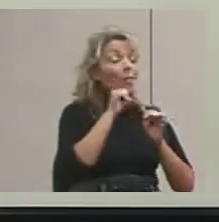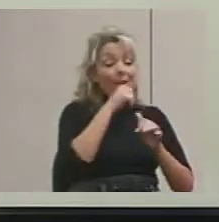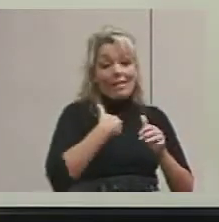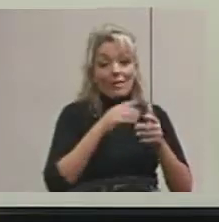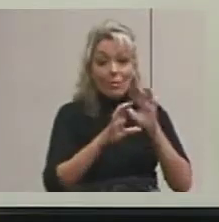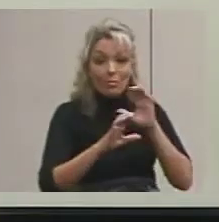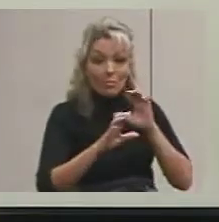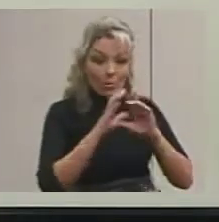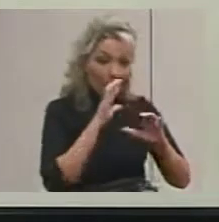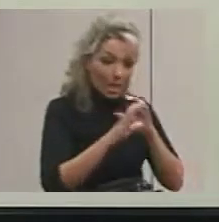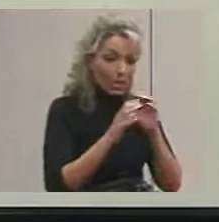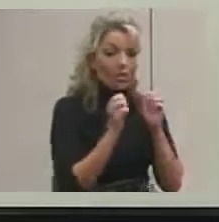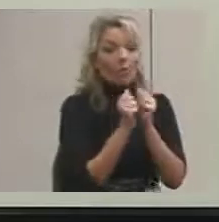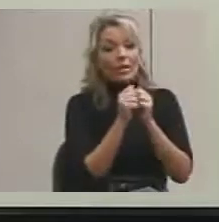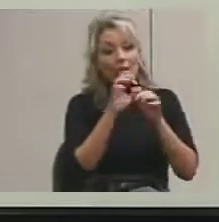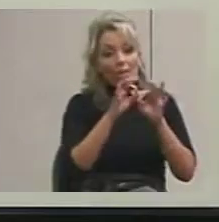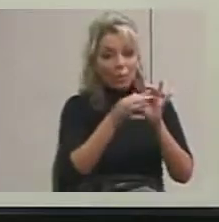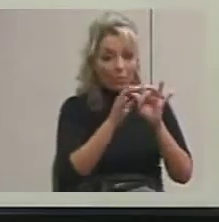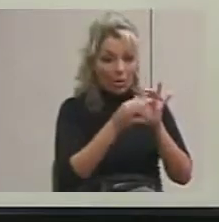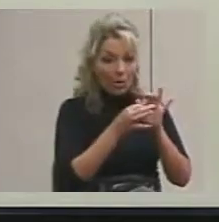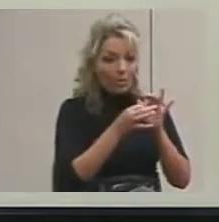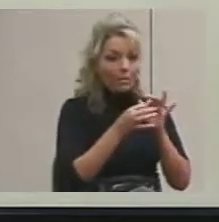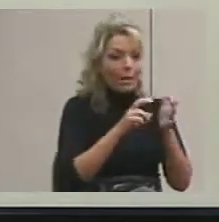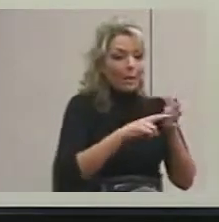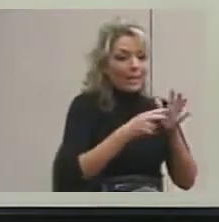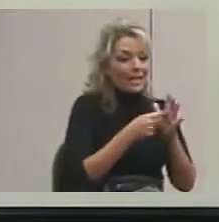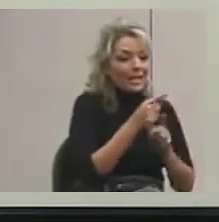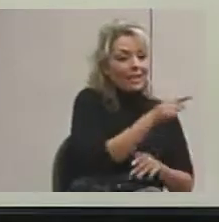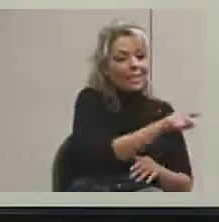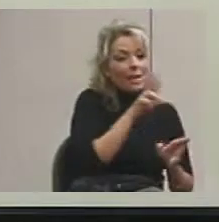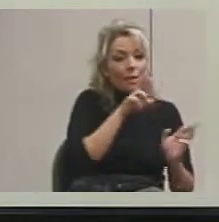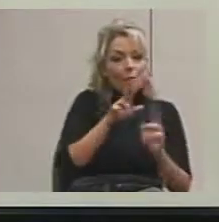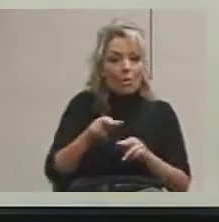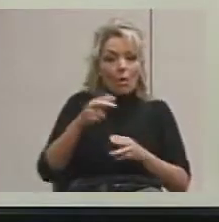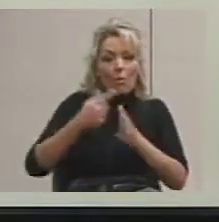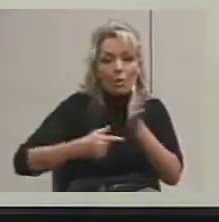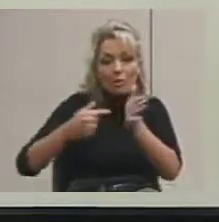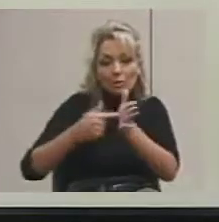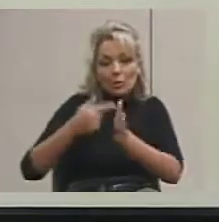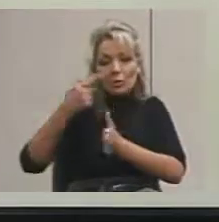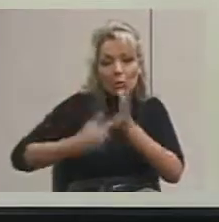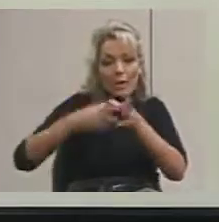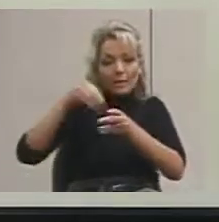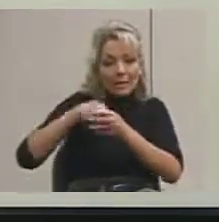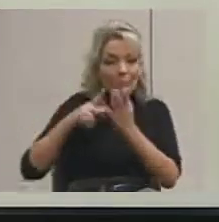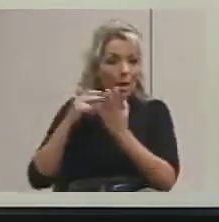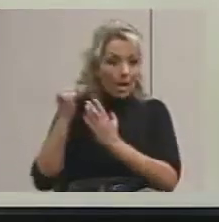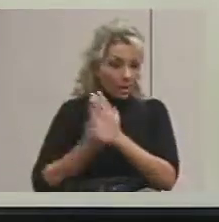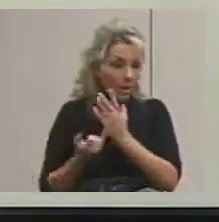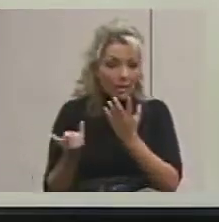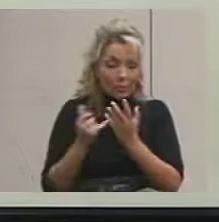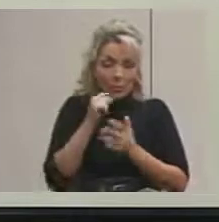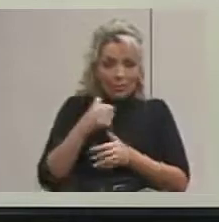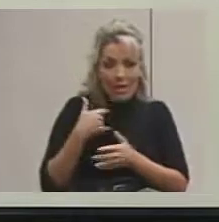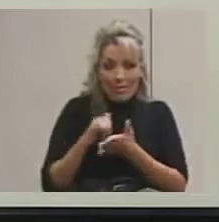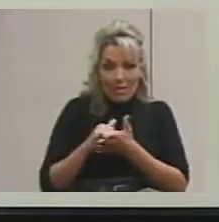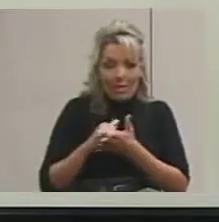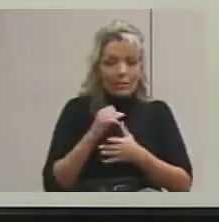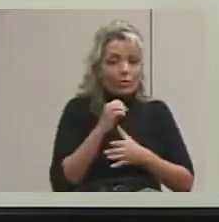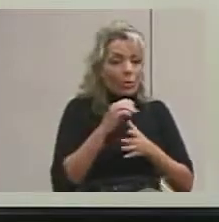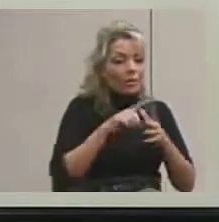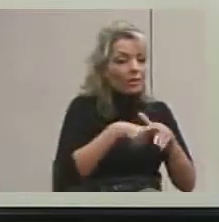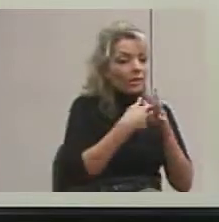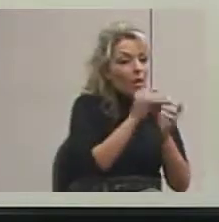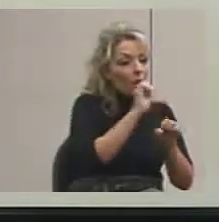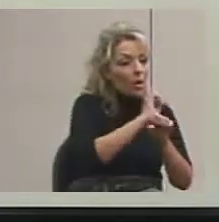that this is due and this what's in the project, and let us know that. So now we're trying to start a little worksheet, kind of a